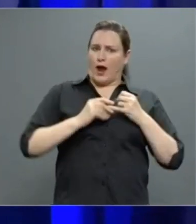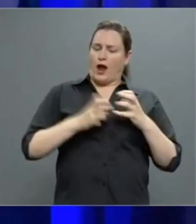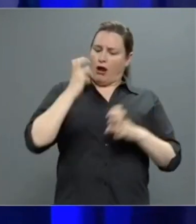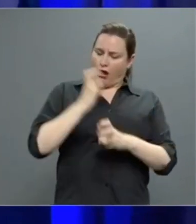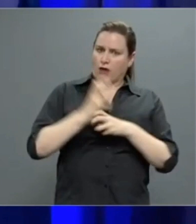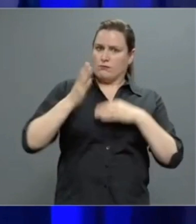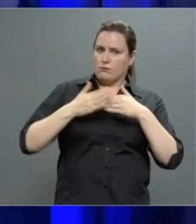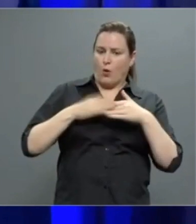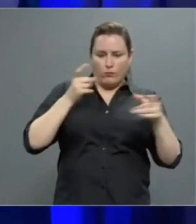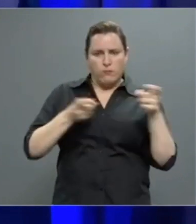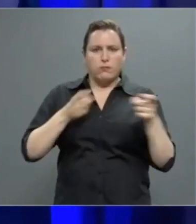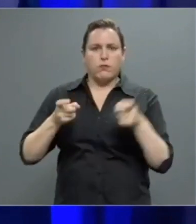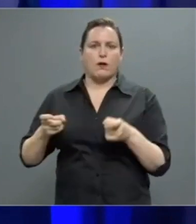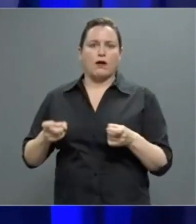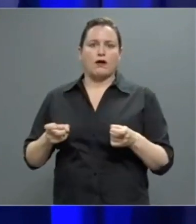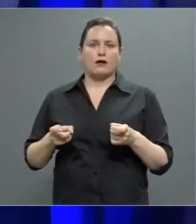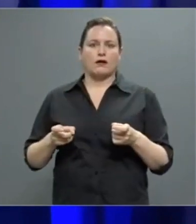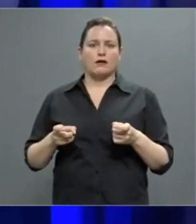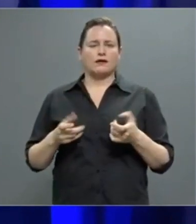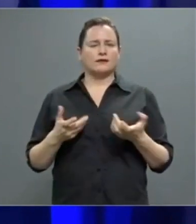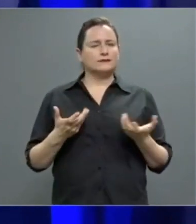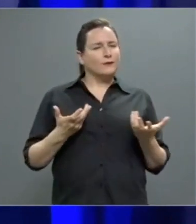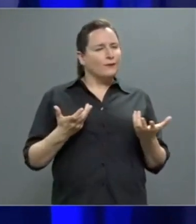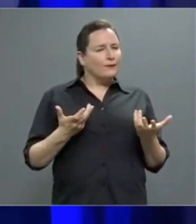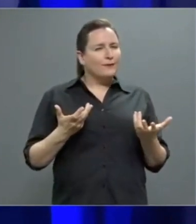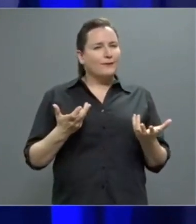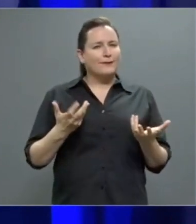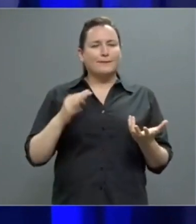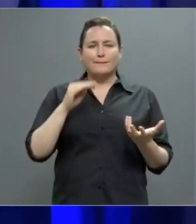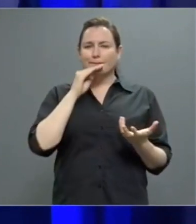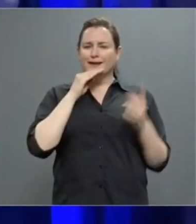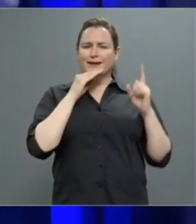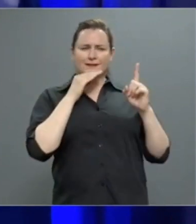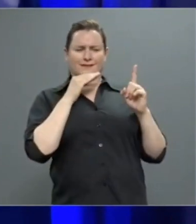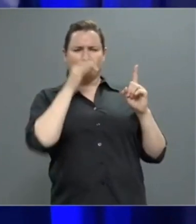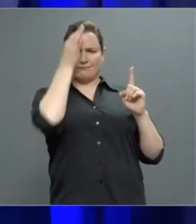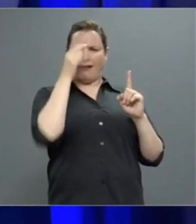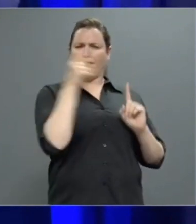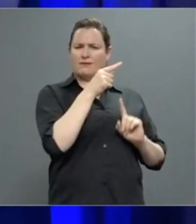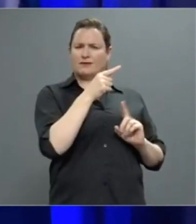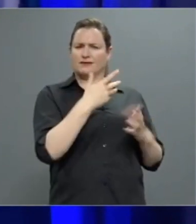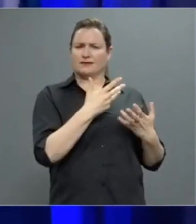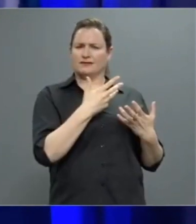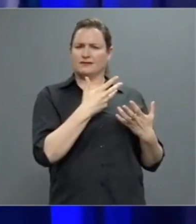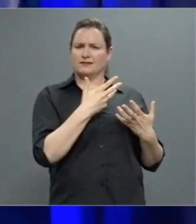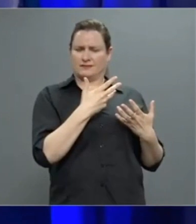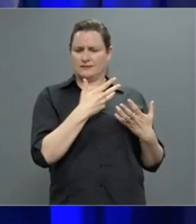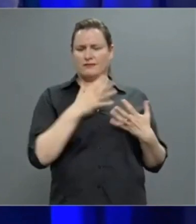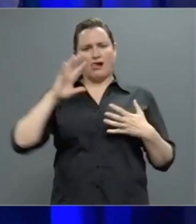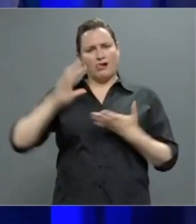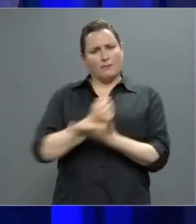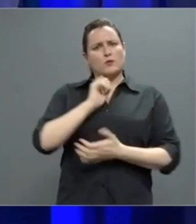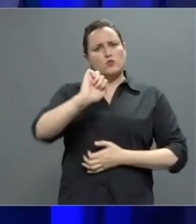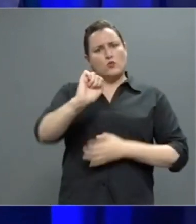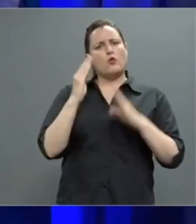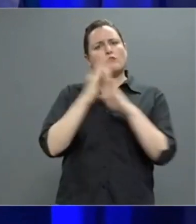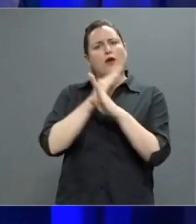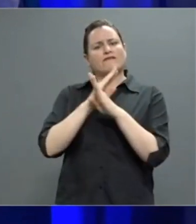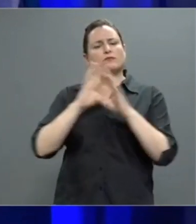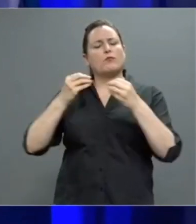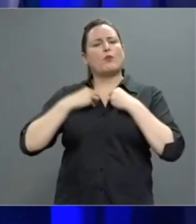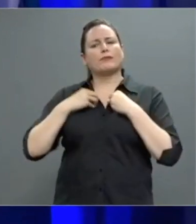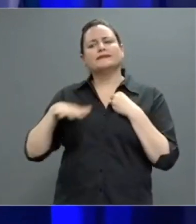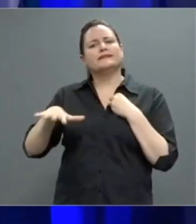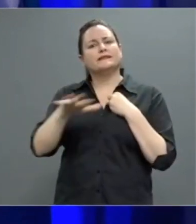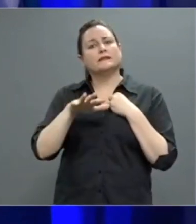plan. And so we face the prospect of the state taking away private property. In the future, you